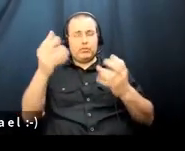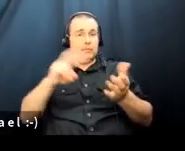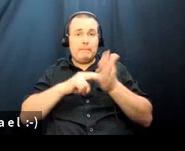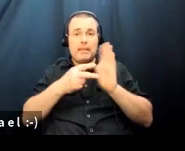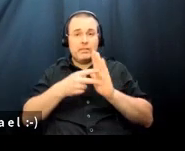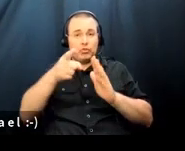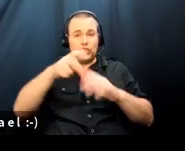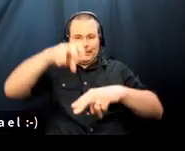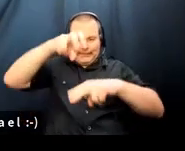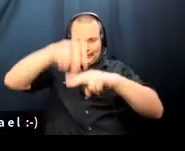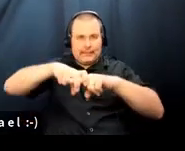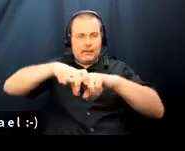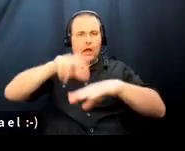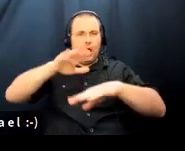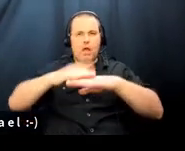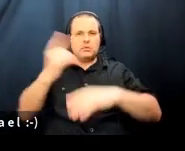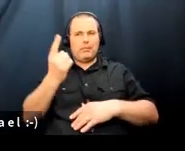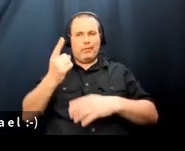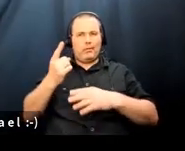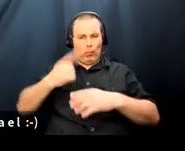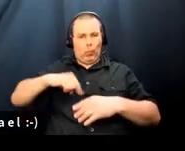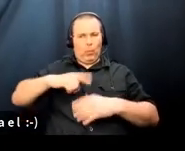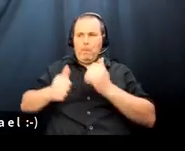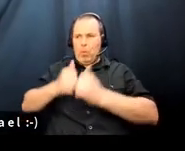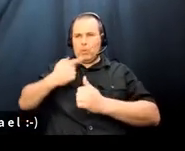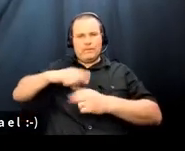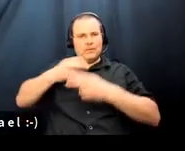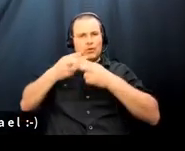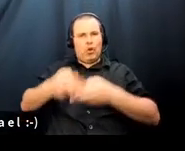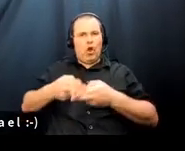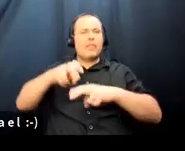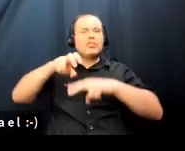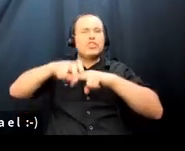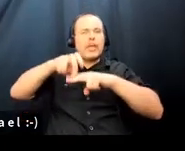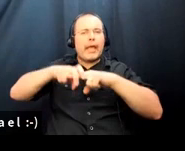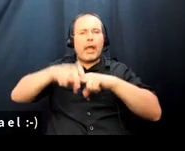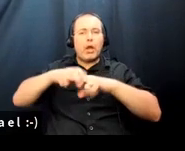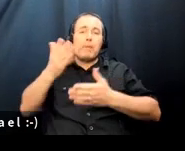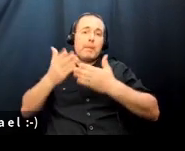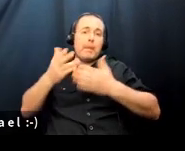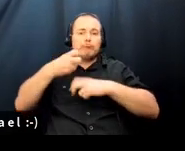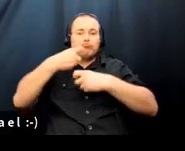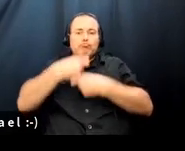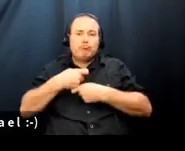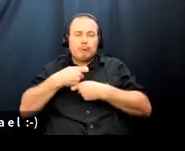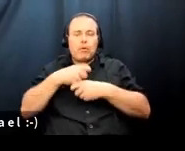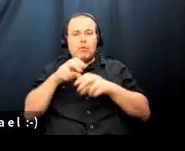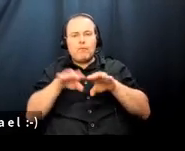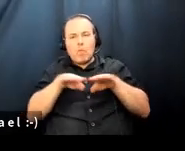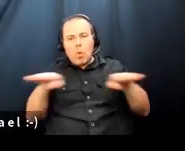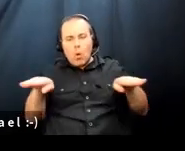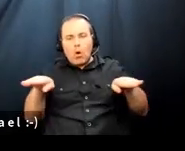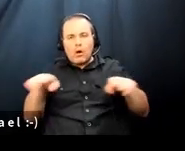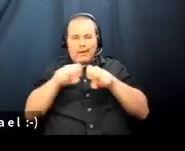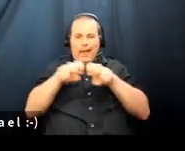something that most of us call a chair. Some of you might be sitting on a floor or a couch, but